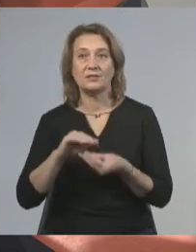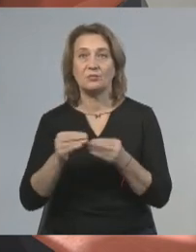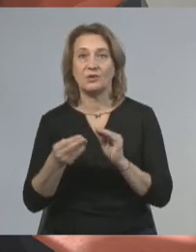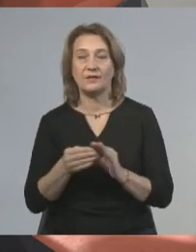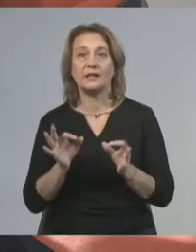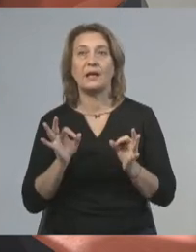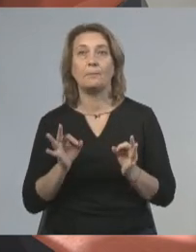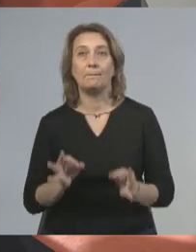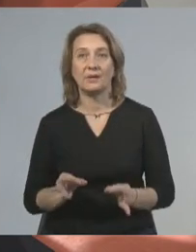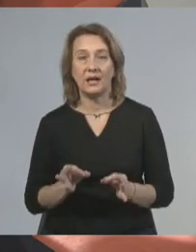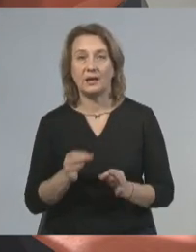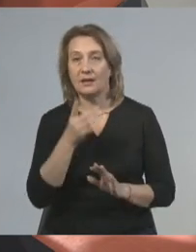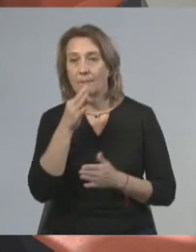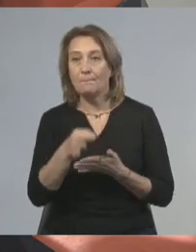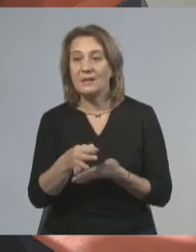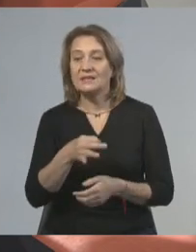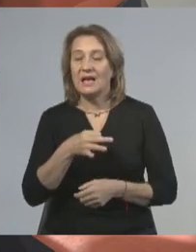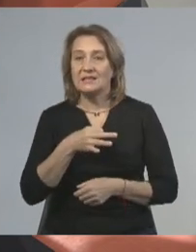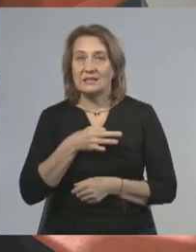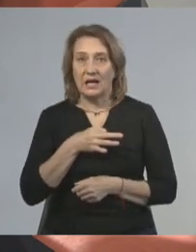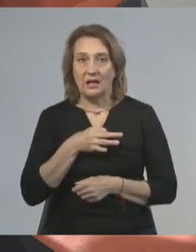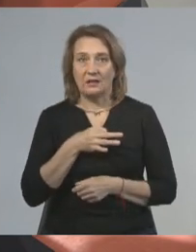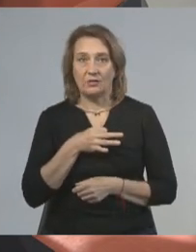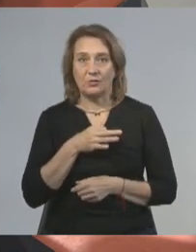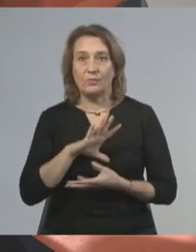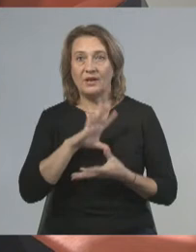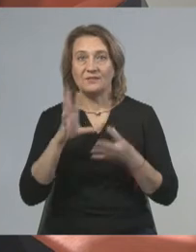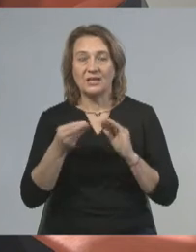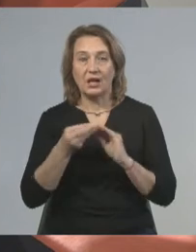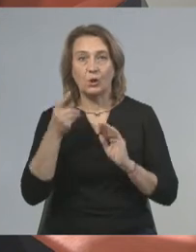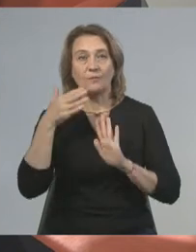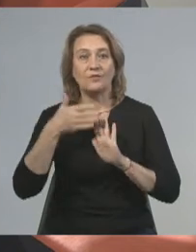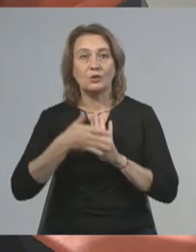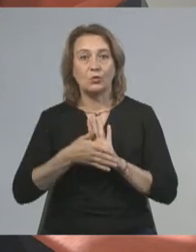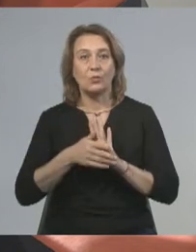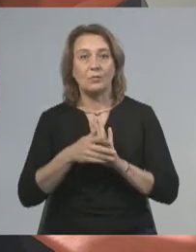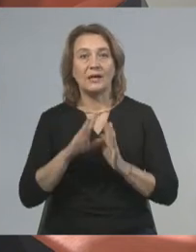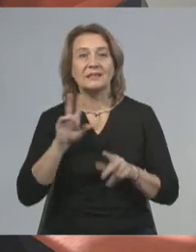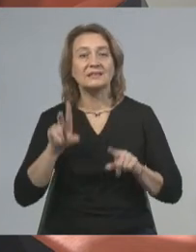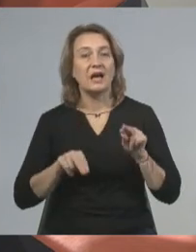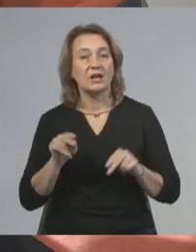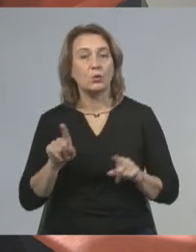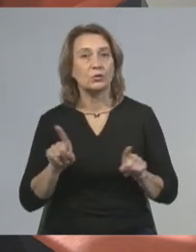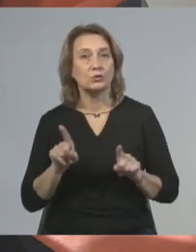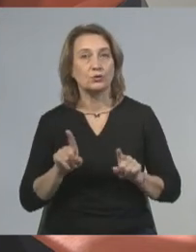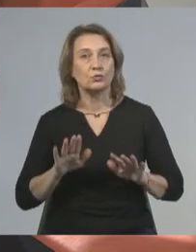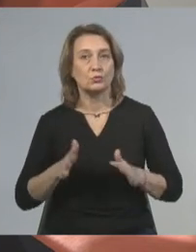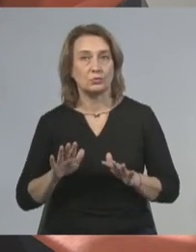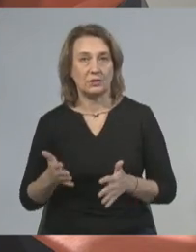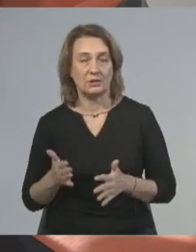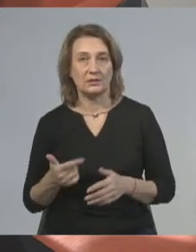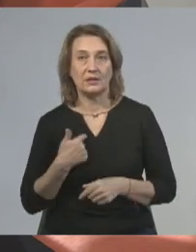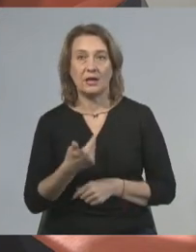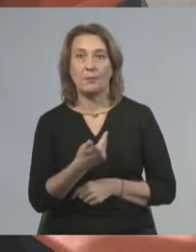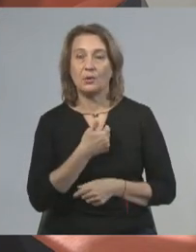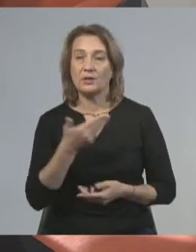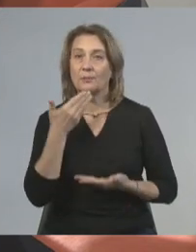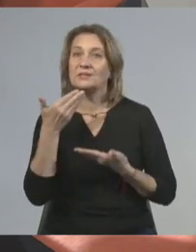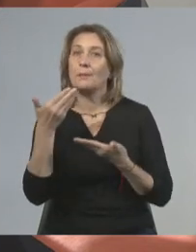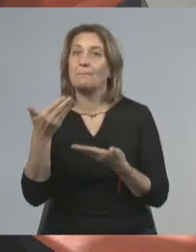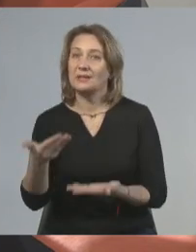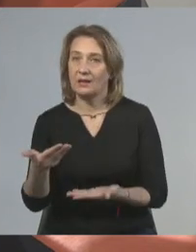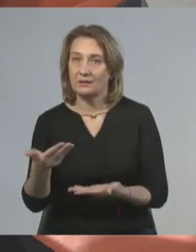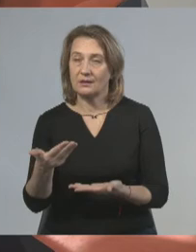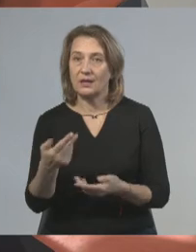know that there is a problem and olga gave us uh a good hint why it happened